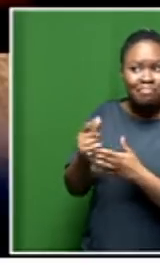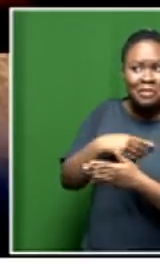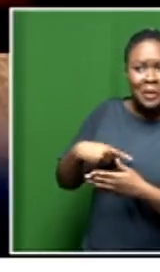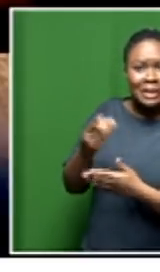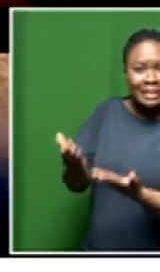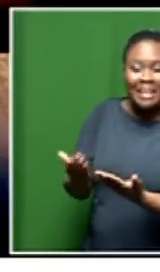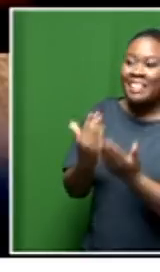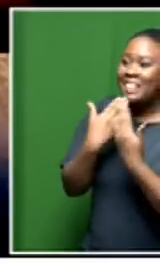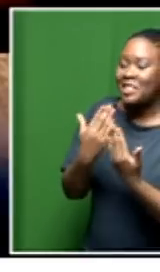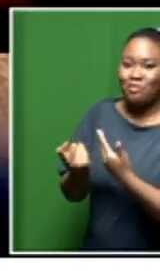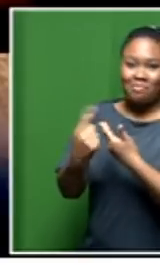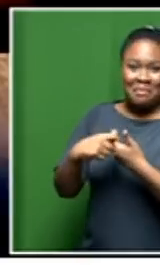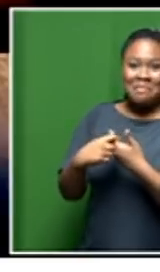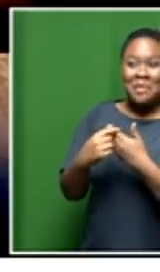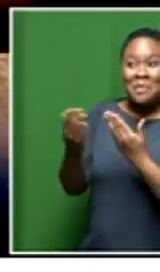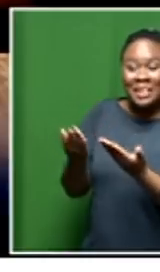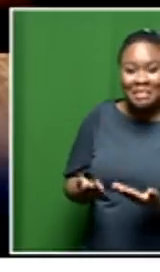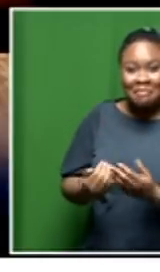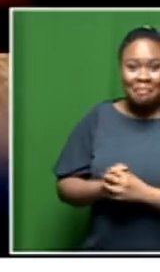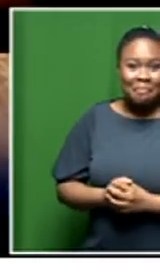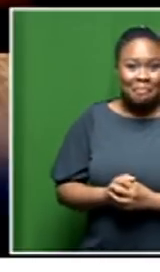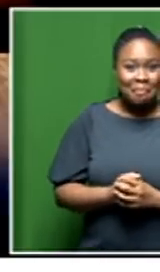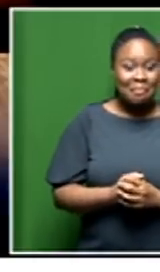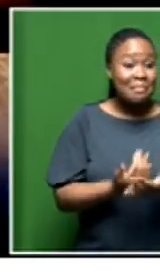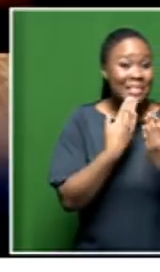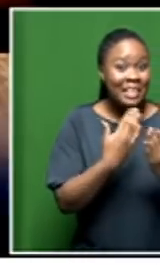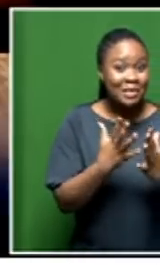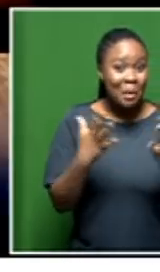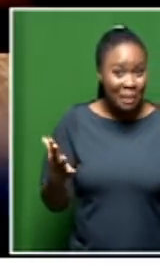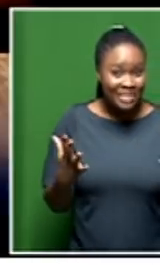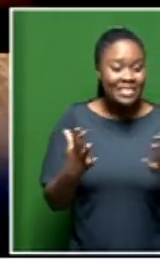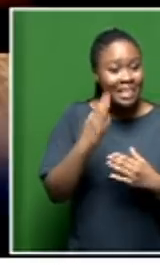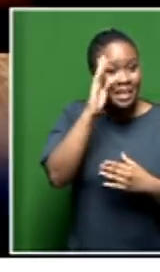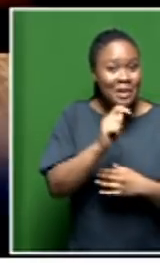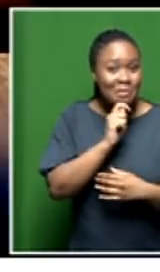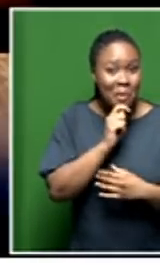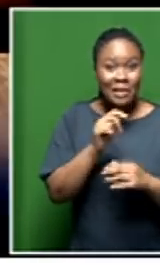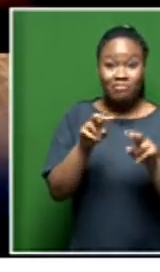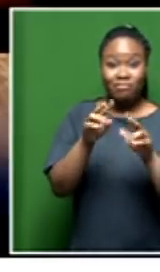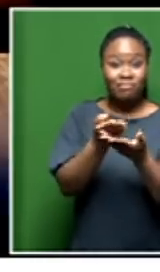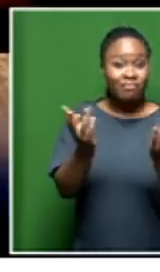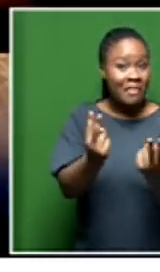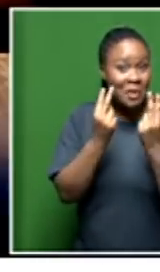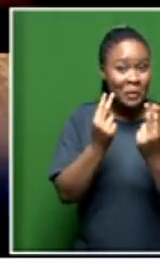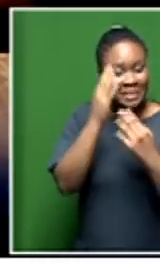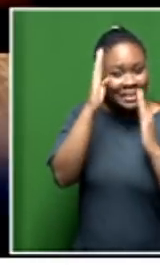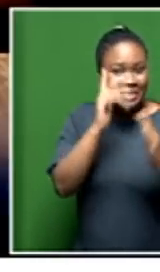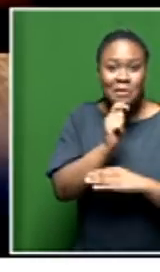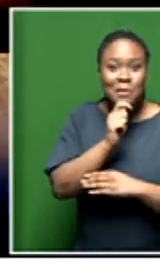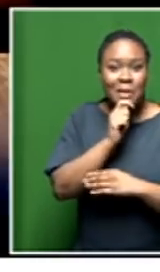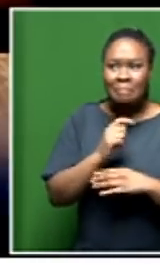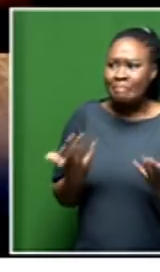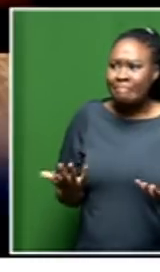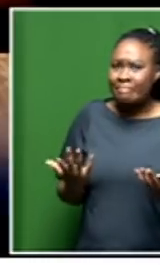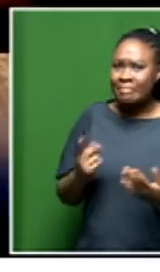Sinkala, thank you for joining us. Welcome to the program. Thank you very much, Lee. Good morning, and good morning to your viewers. So